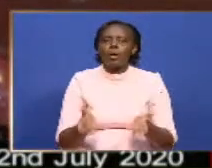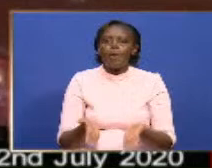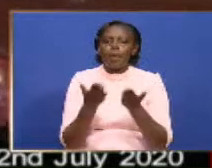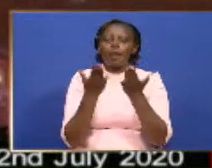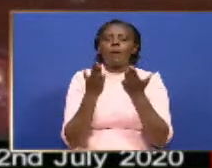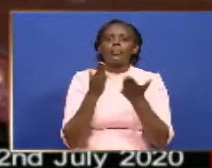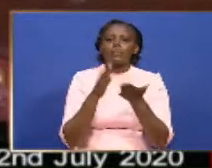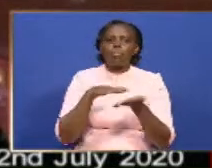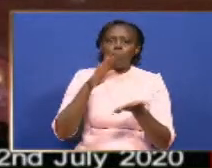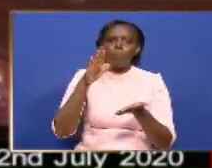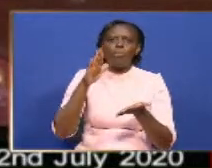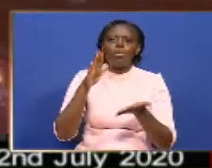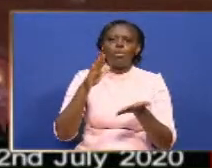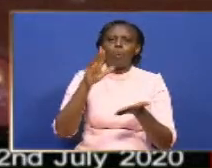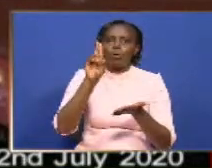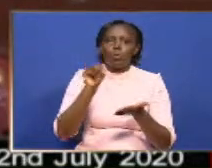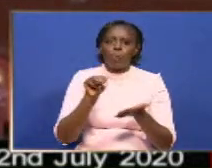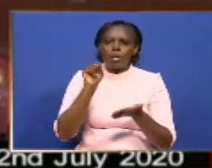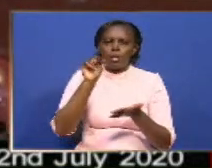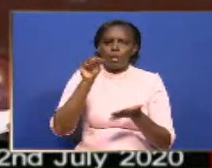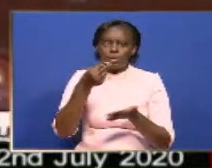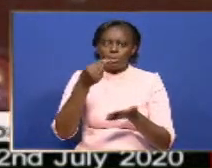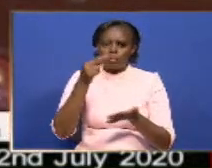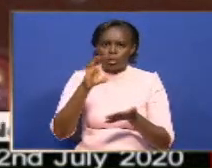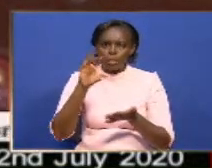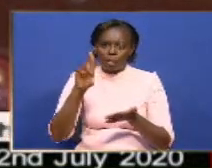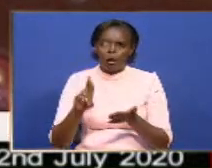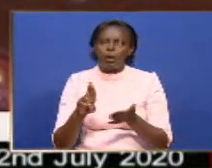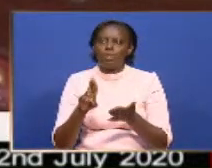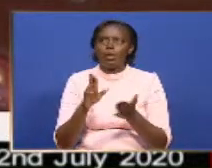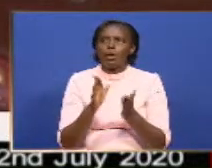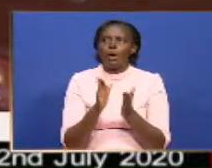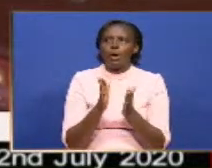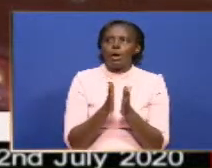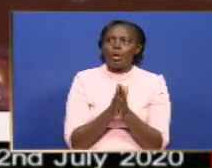bit more of the role of the UNHCR.